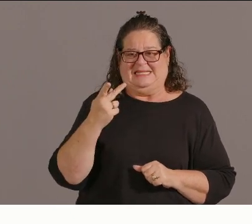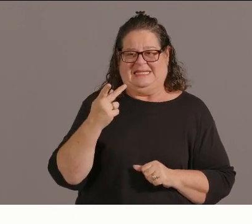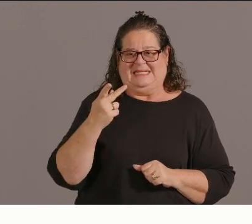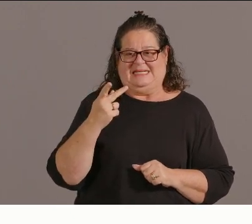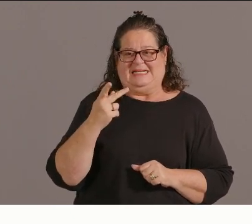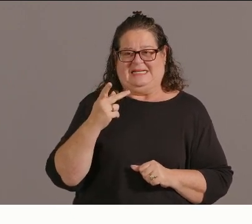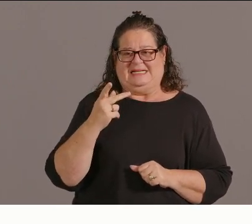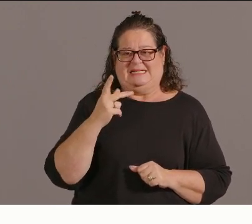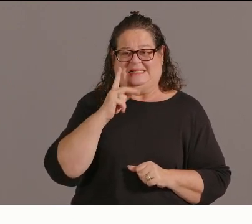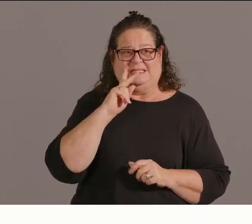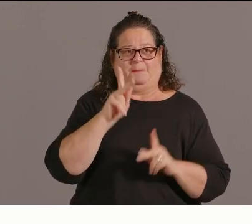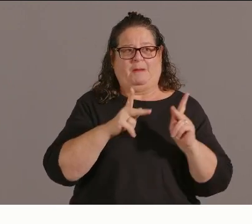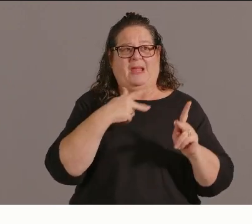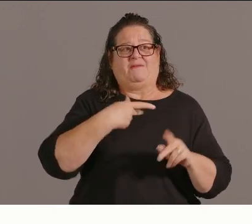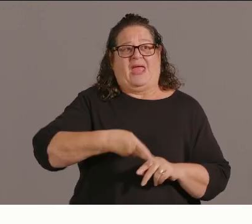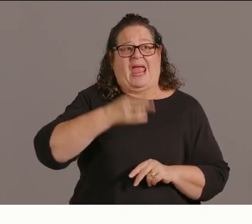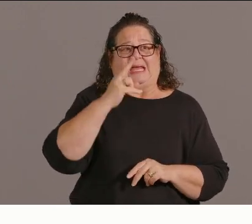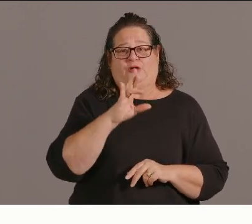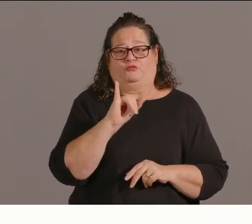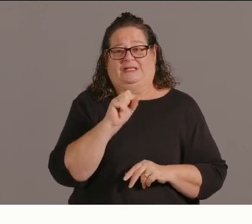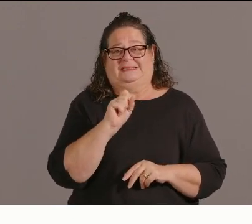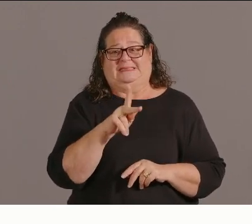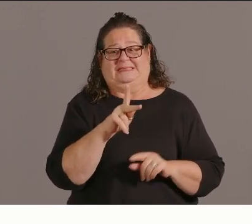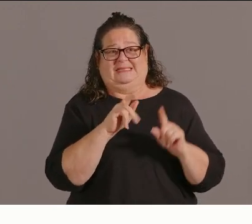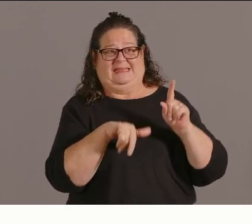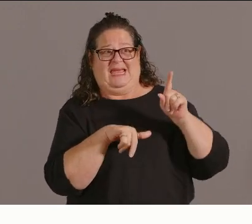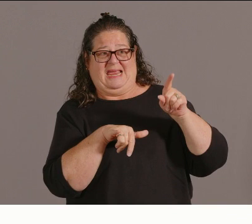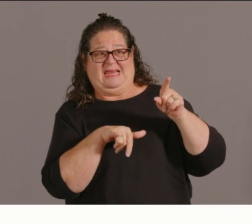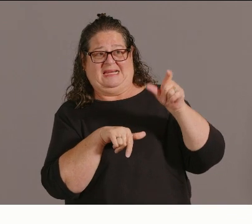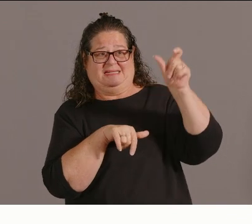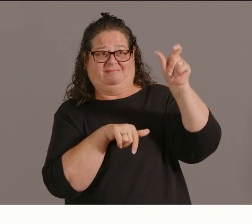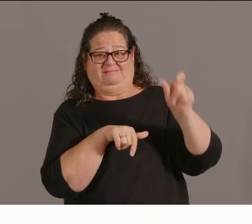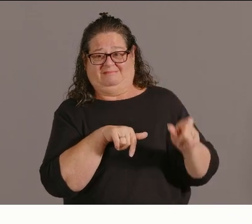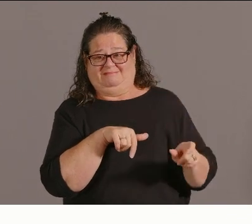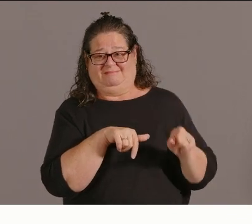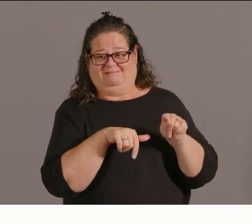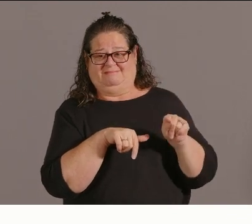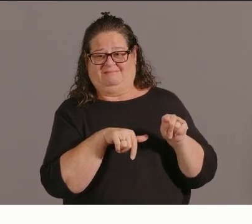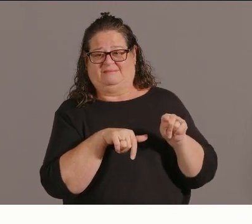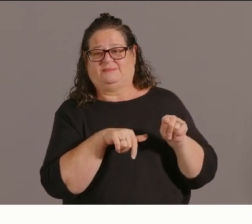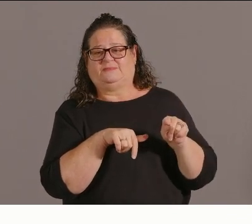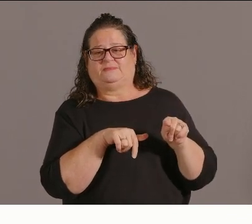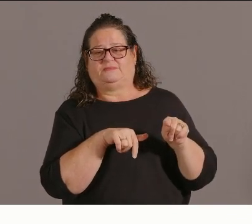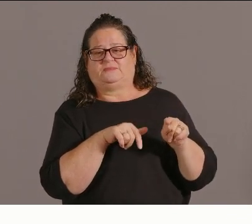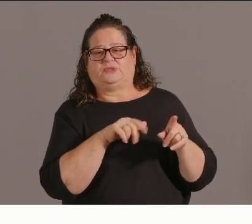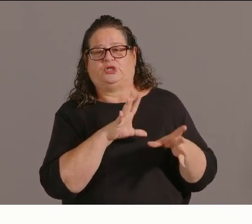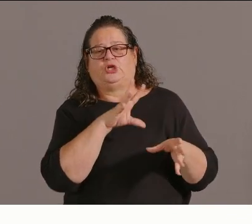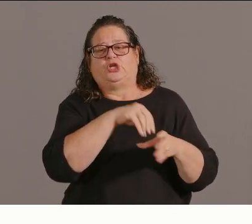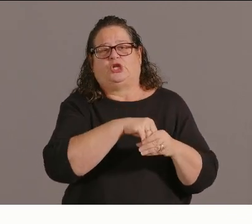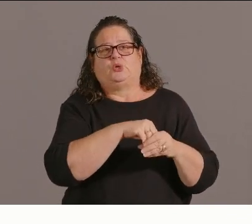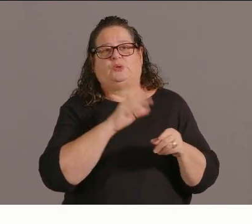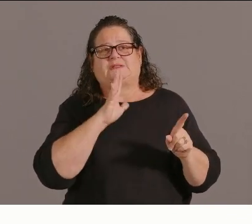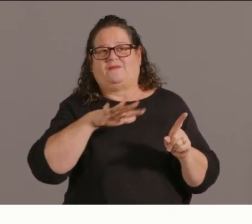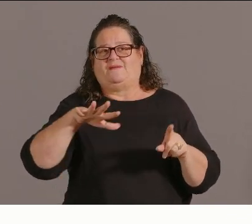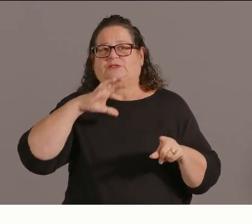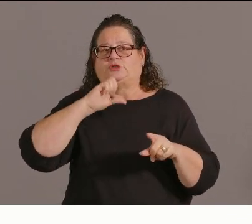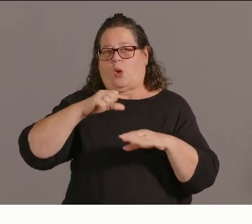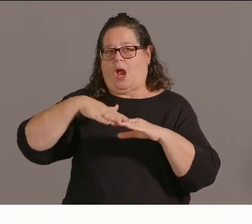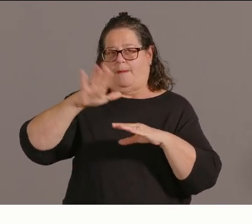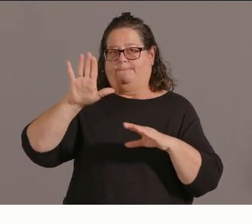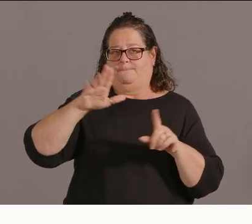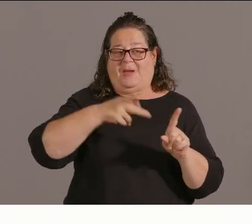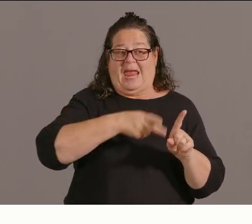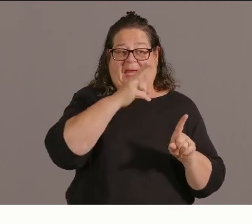covered when we include that specific age group. So by including our 55 to 64-year-olds, we're catching